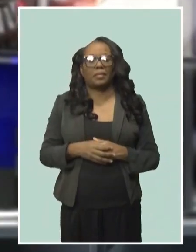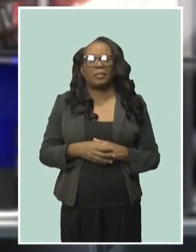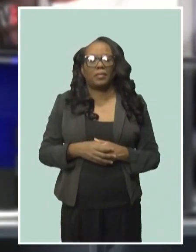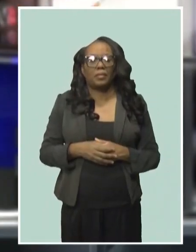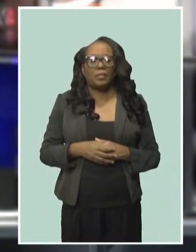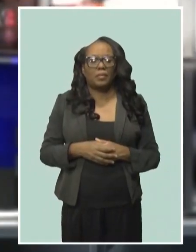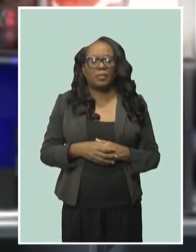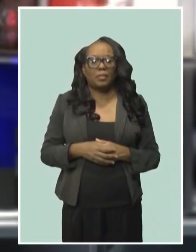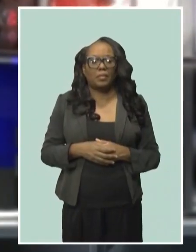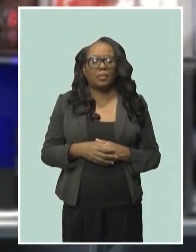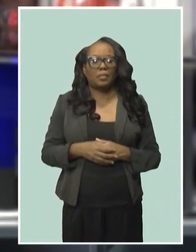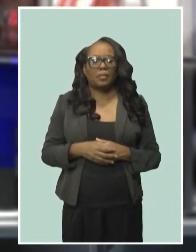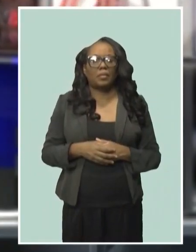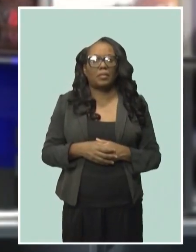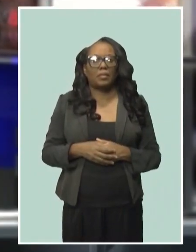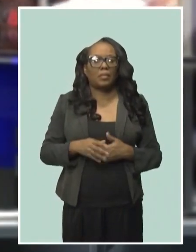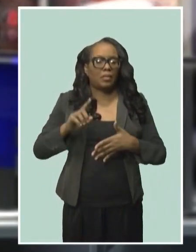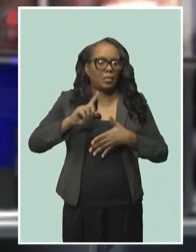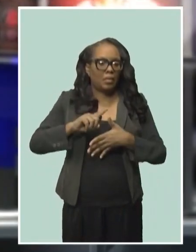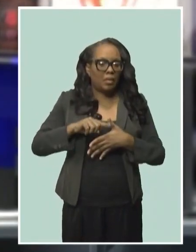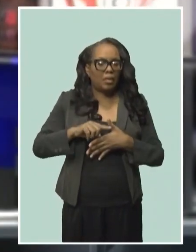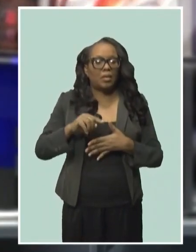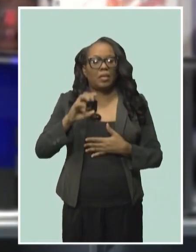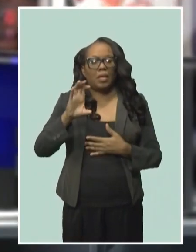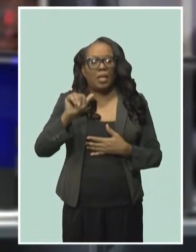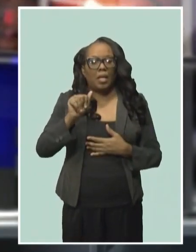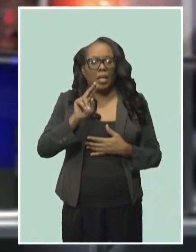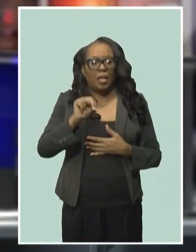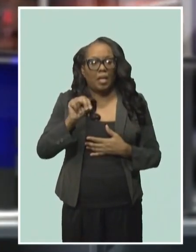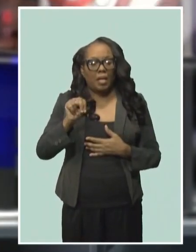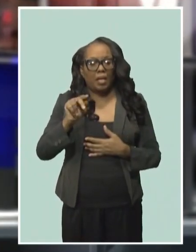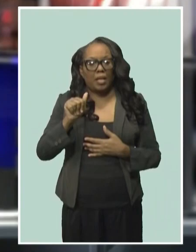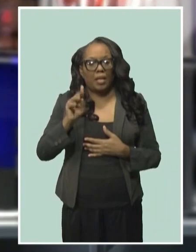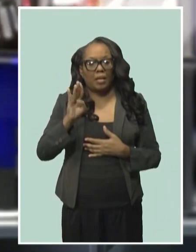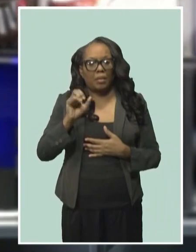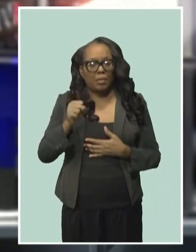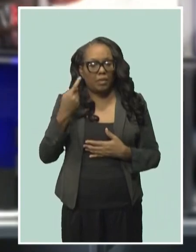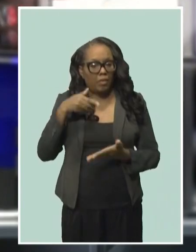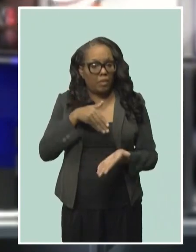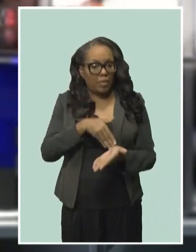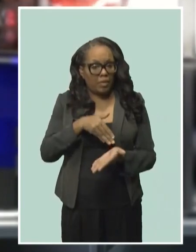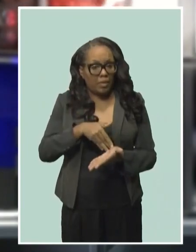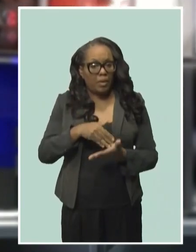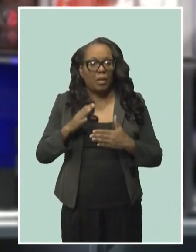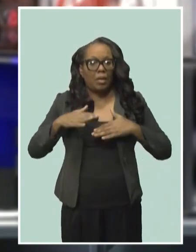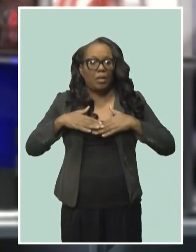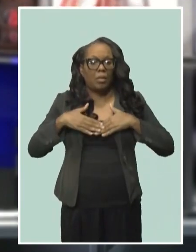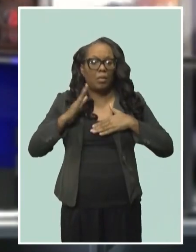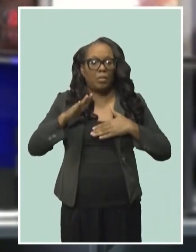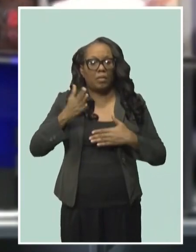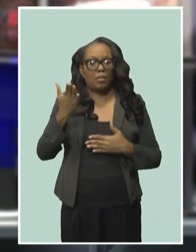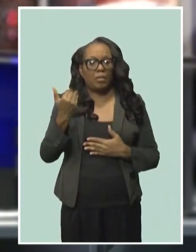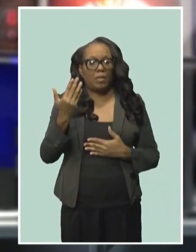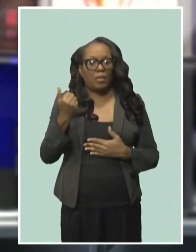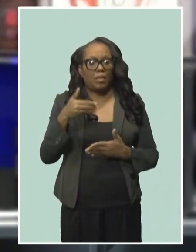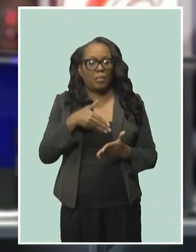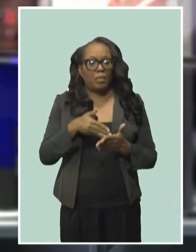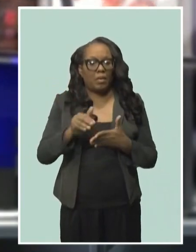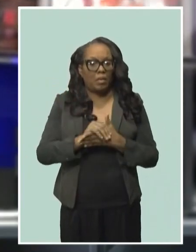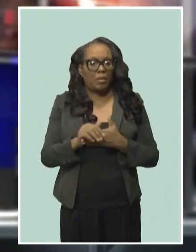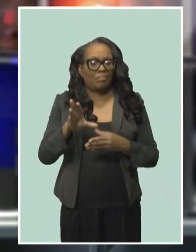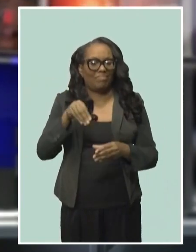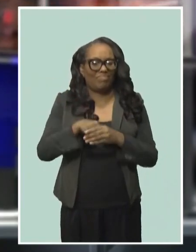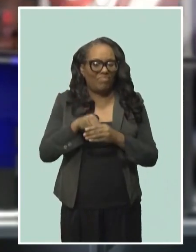Regarding the medicinal cannabis industry, Weir indicated over 15 million has been injected into